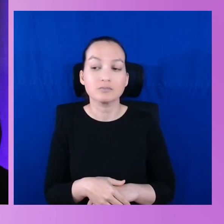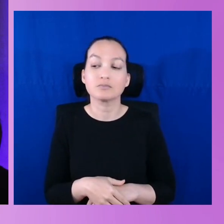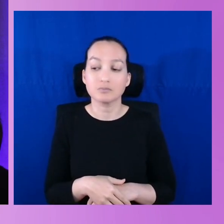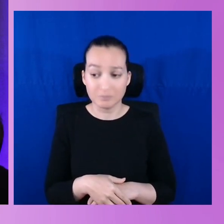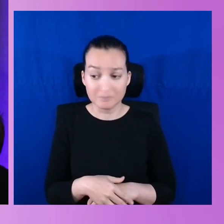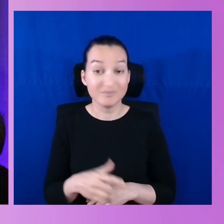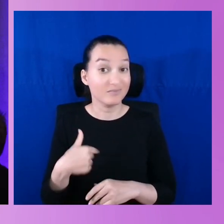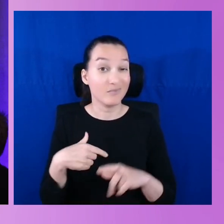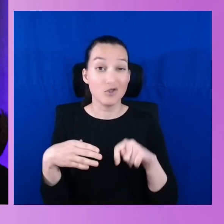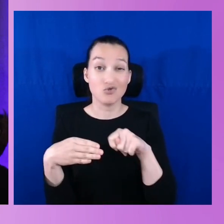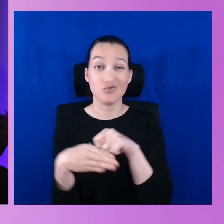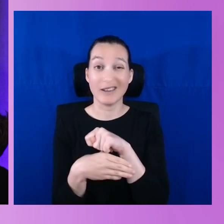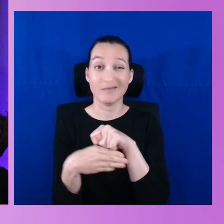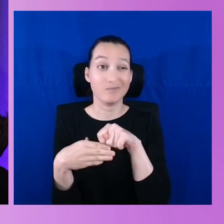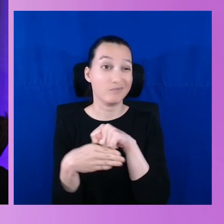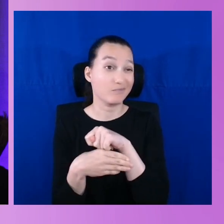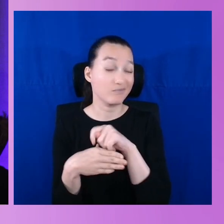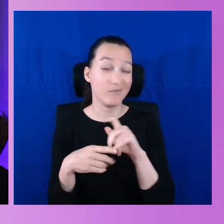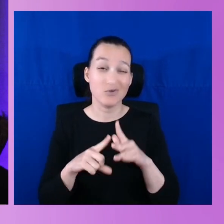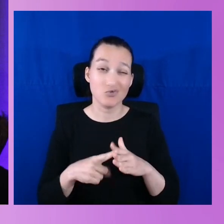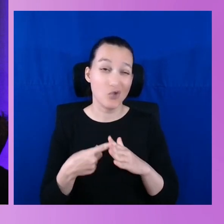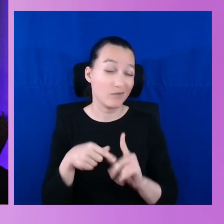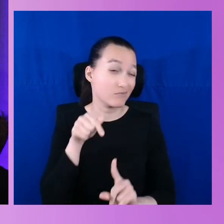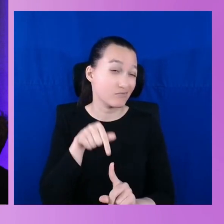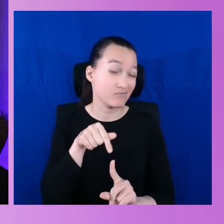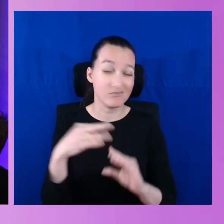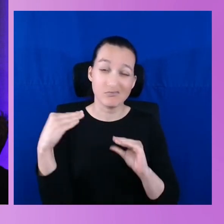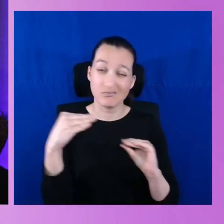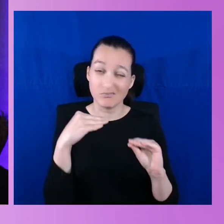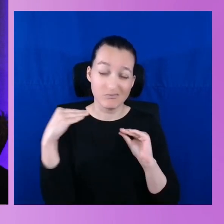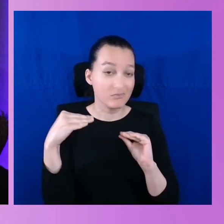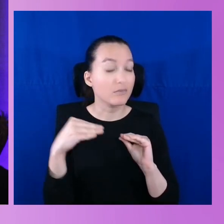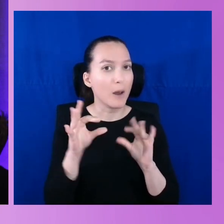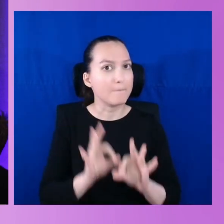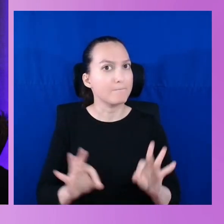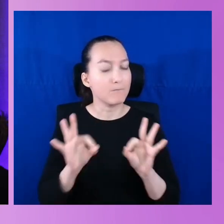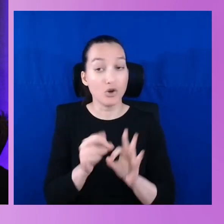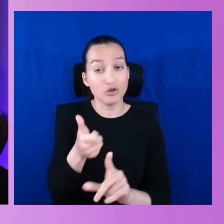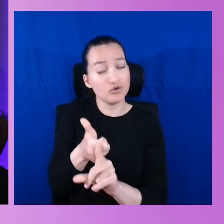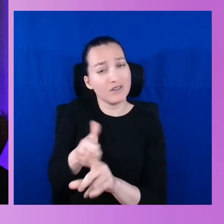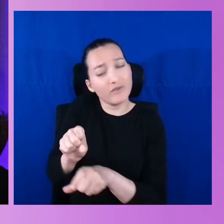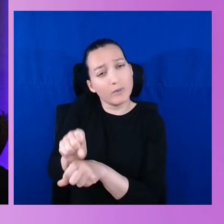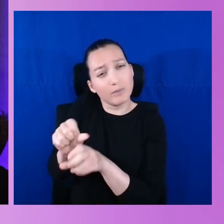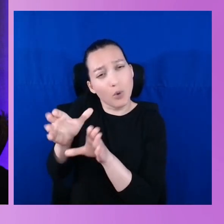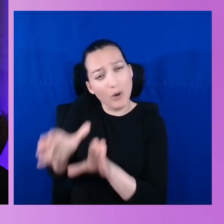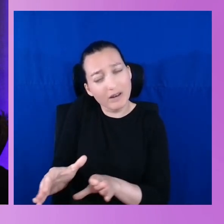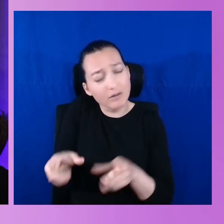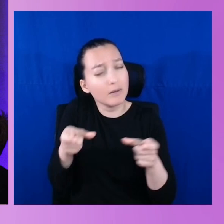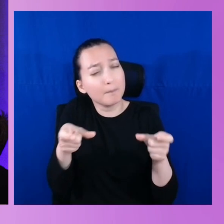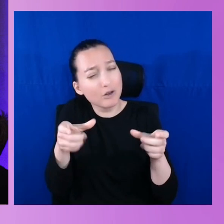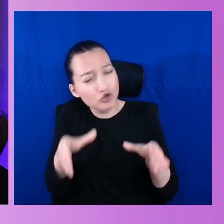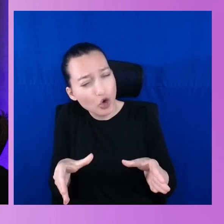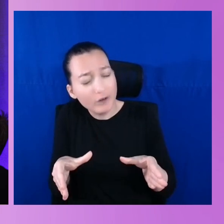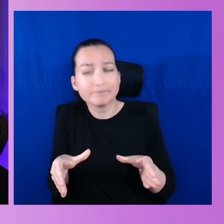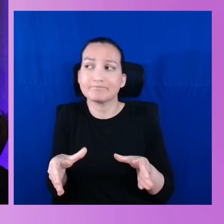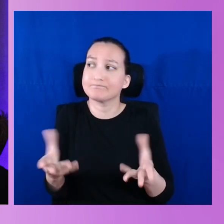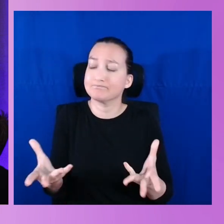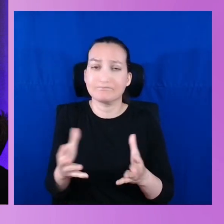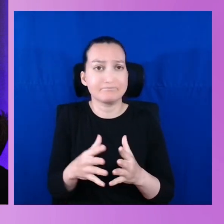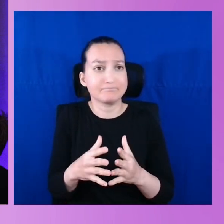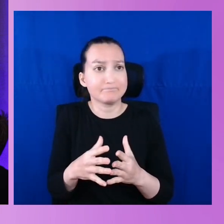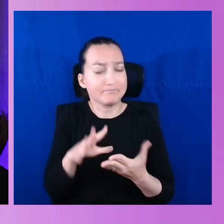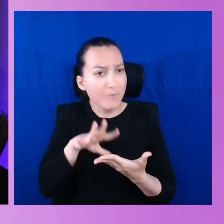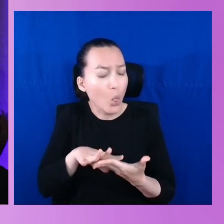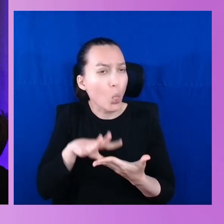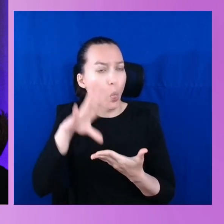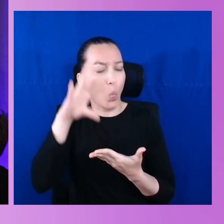training. I think it's really important, whether you're an employee, you're a manager, to learn